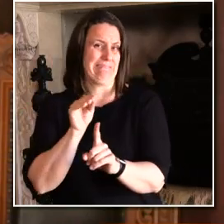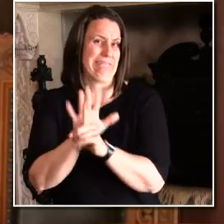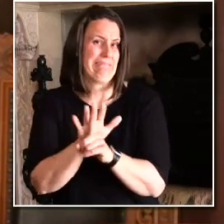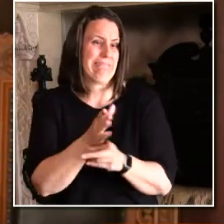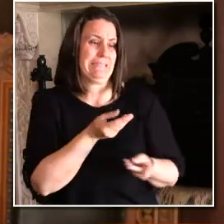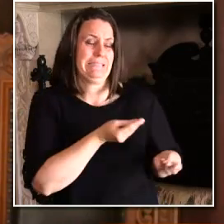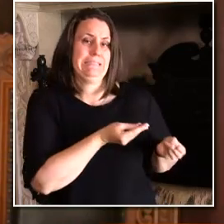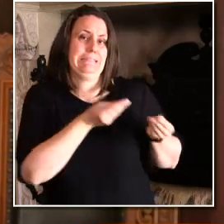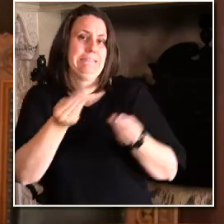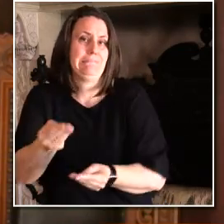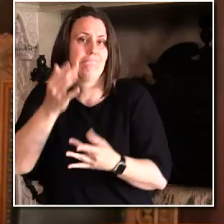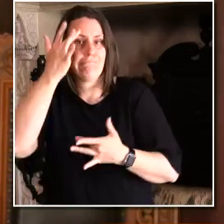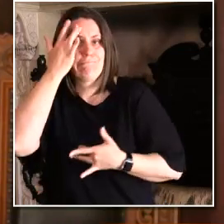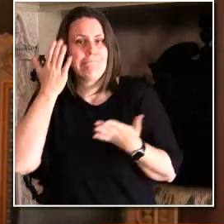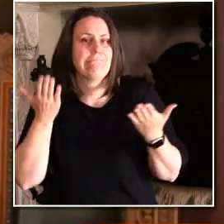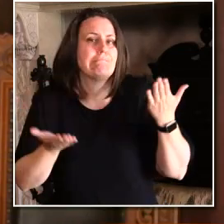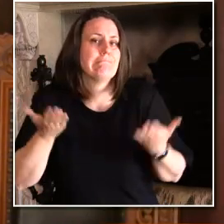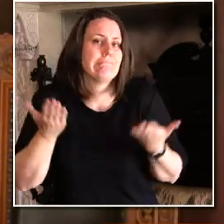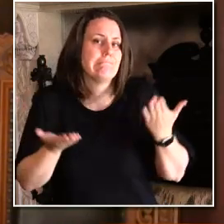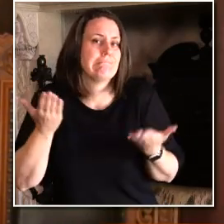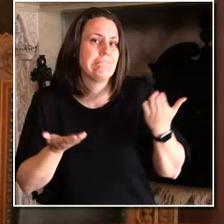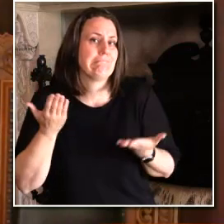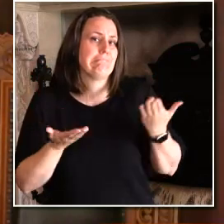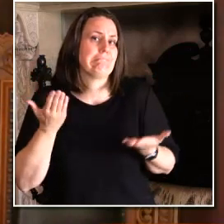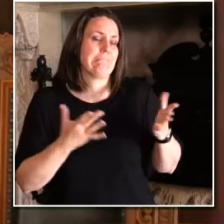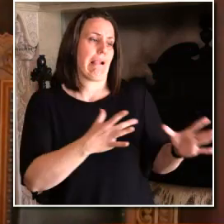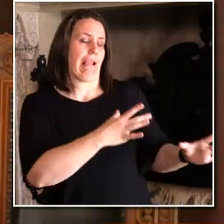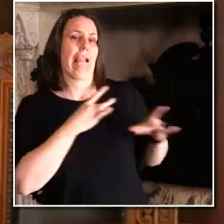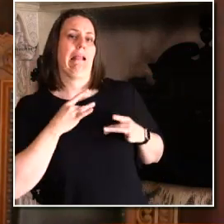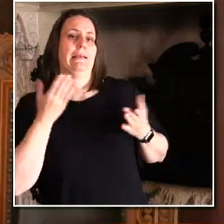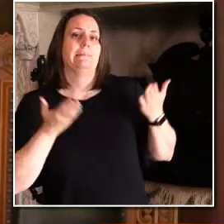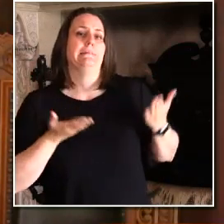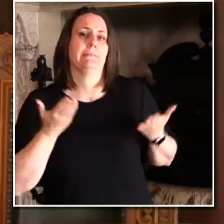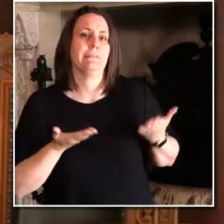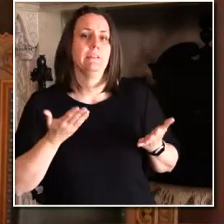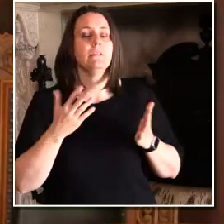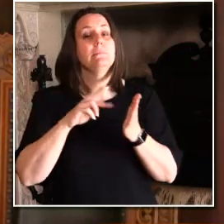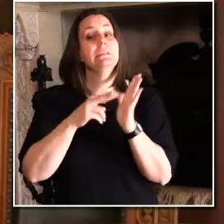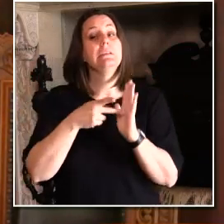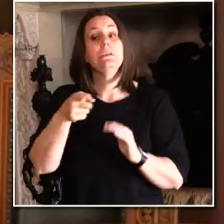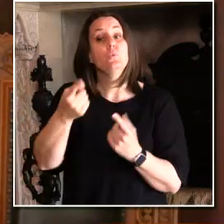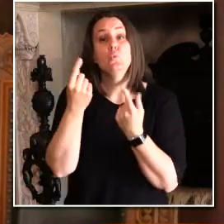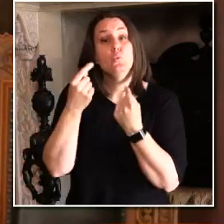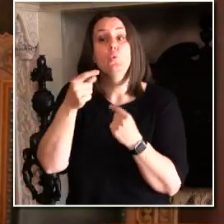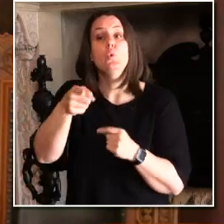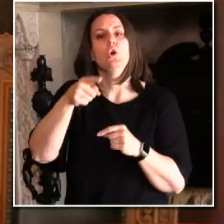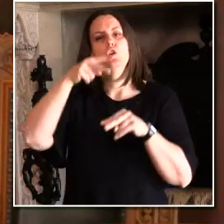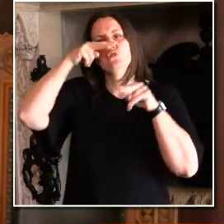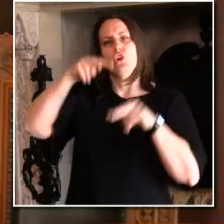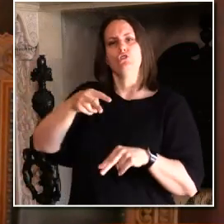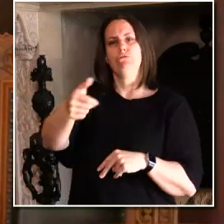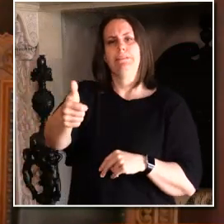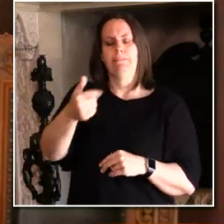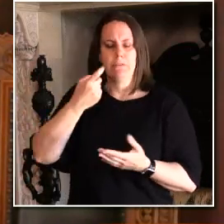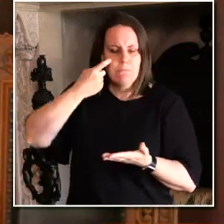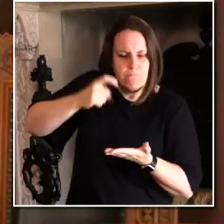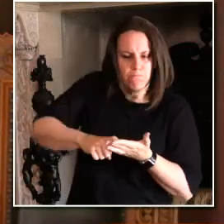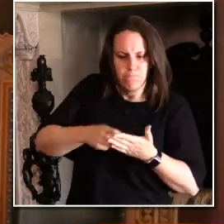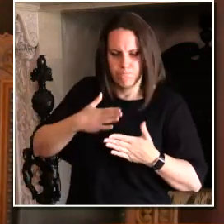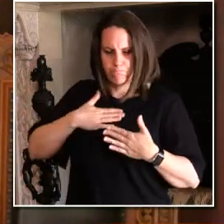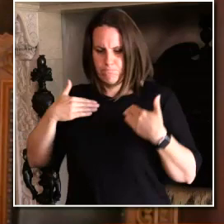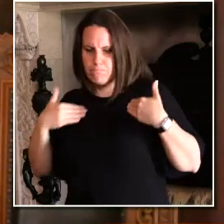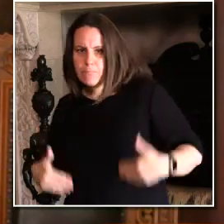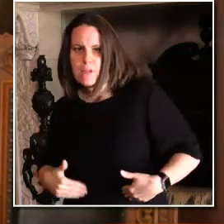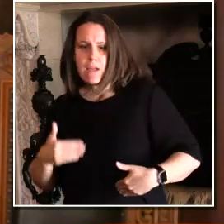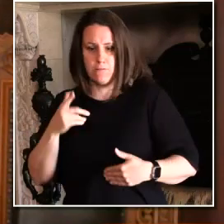exposure. And they talk to them about what symptoms they might be monitoring for if they're currently feeling well. If they are experiencing symptoms,